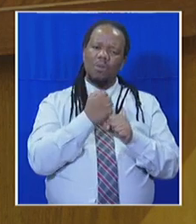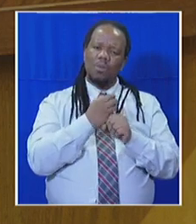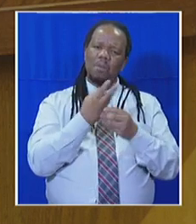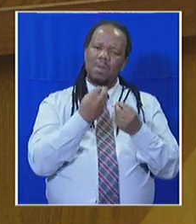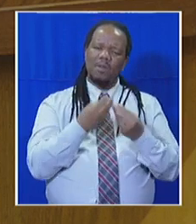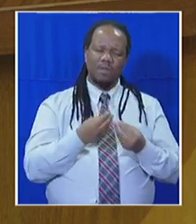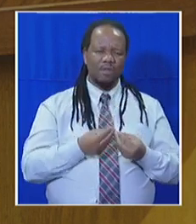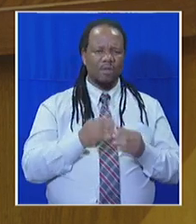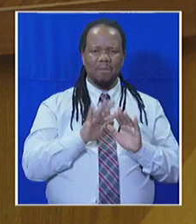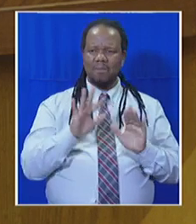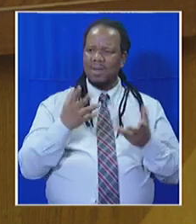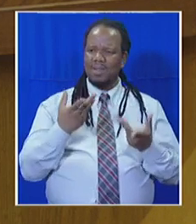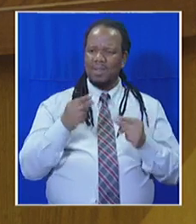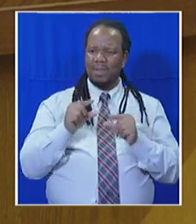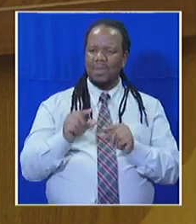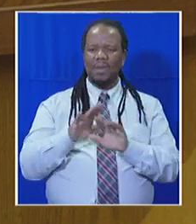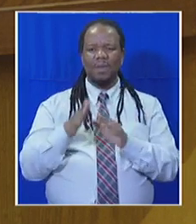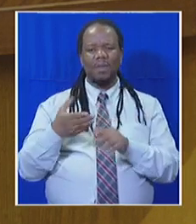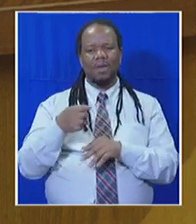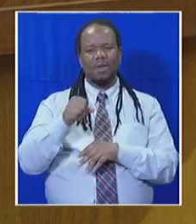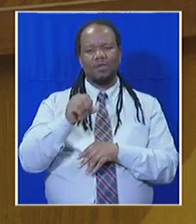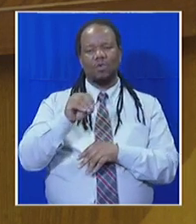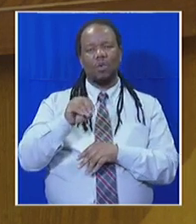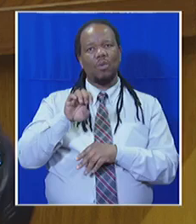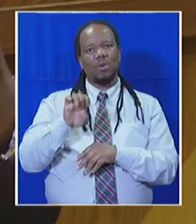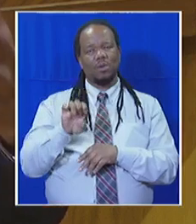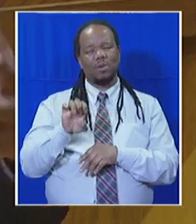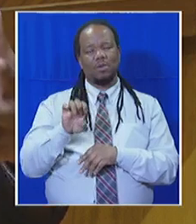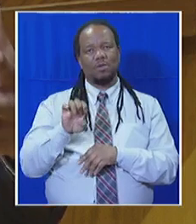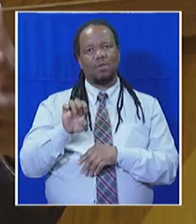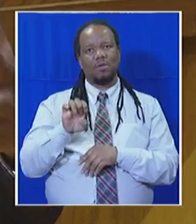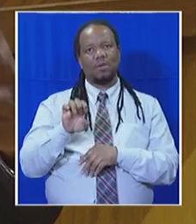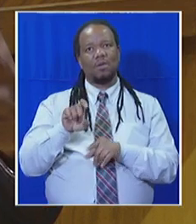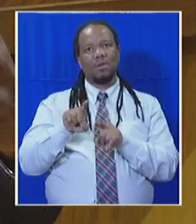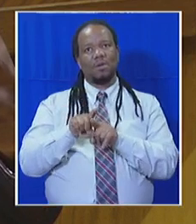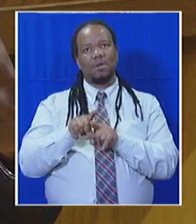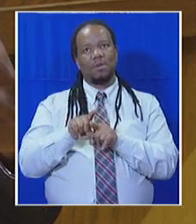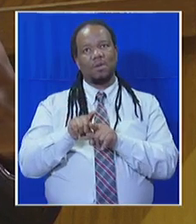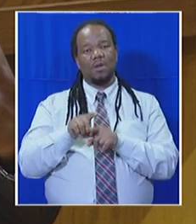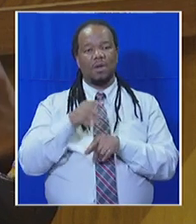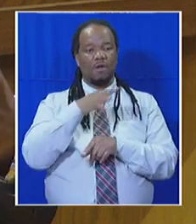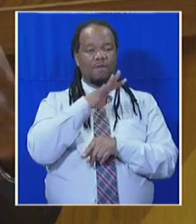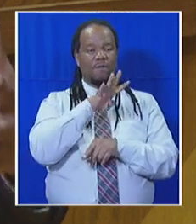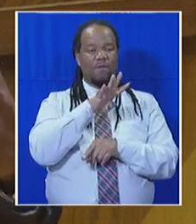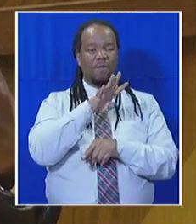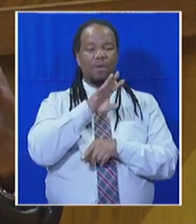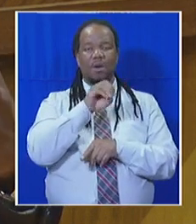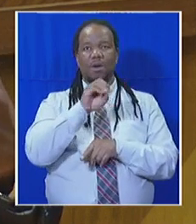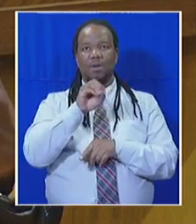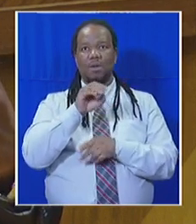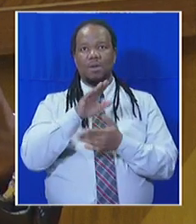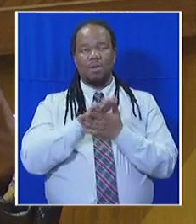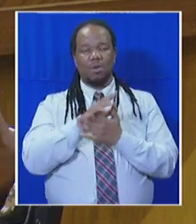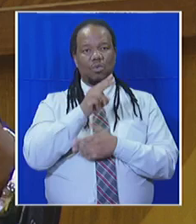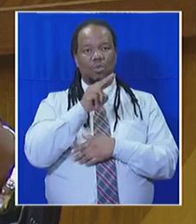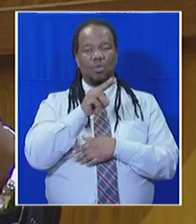very easily in state-owned enterprises where it guarantees the 400 more than 240 billion